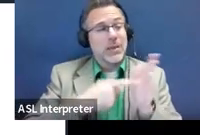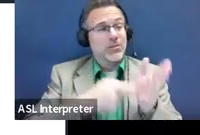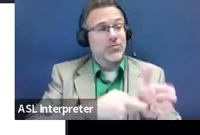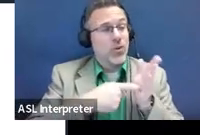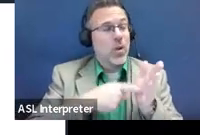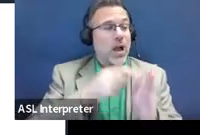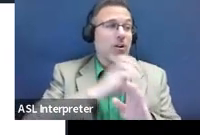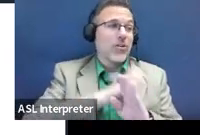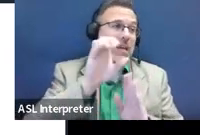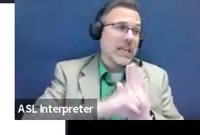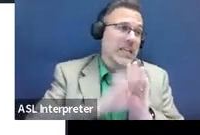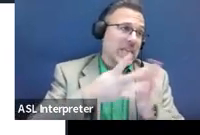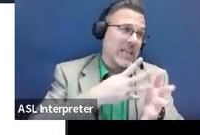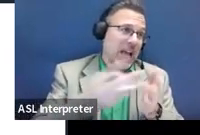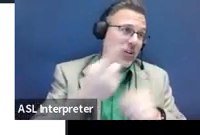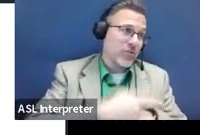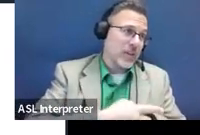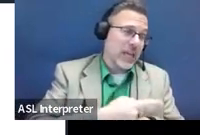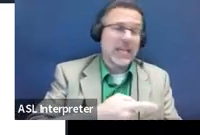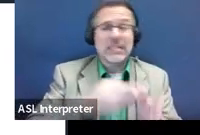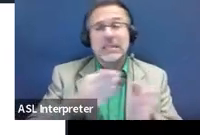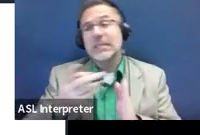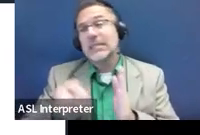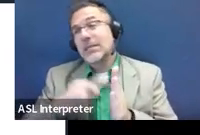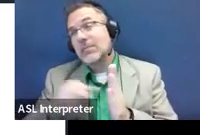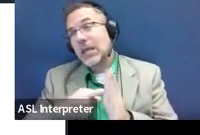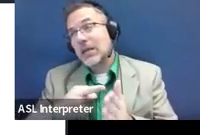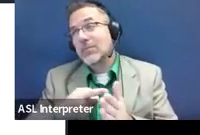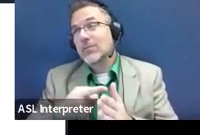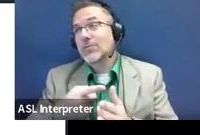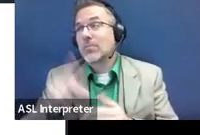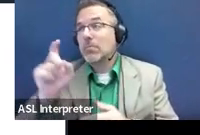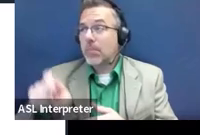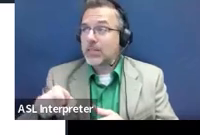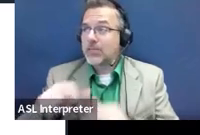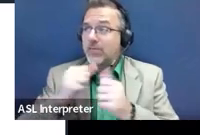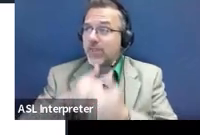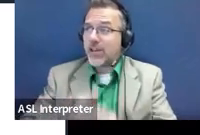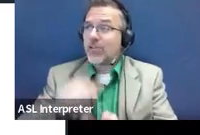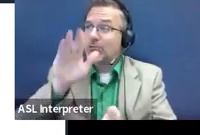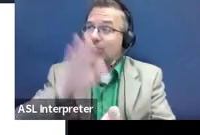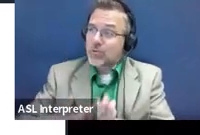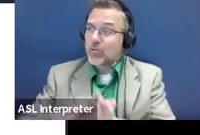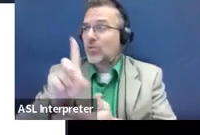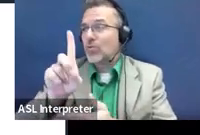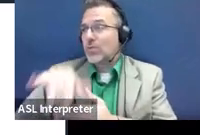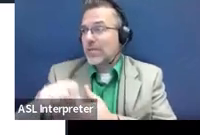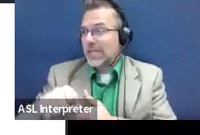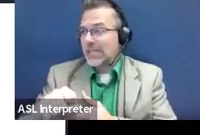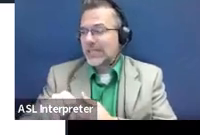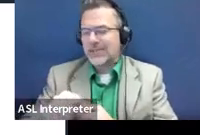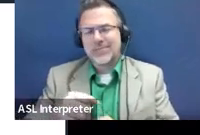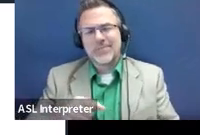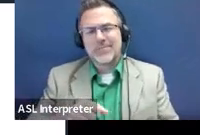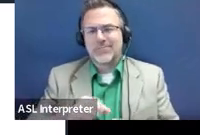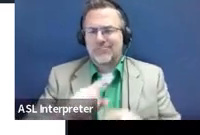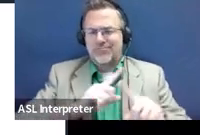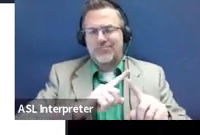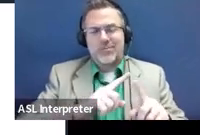I just wish they would stick to one. Either all calendar or all school, so then we wouldn't get confused.